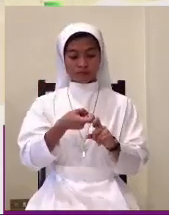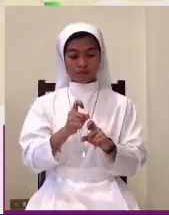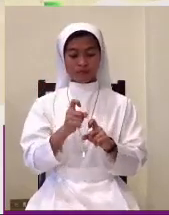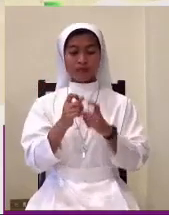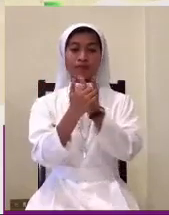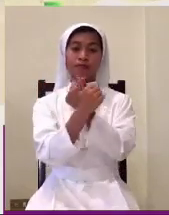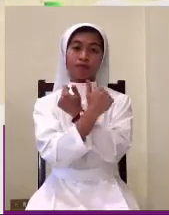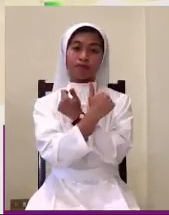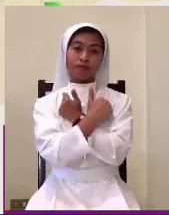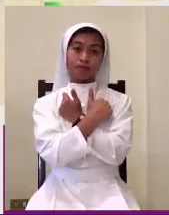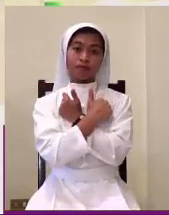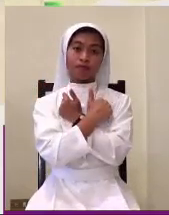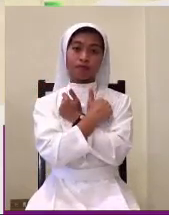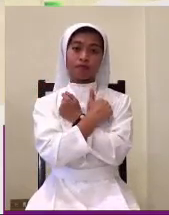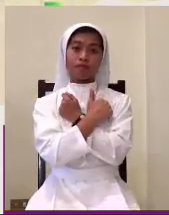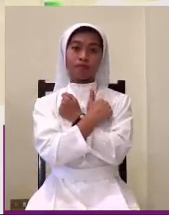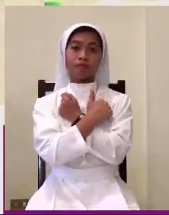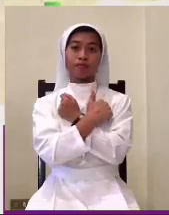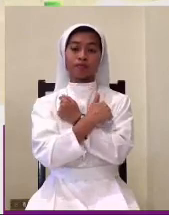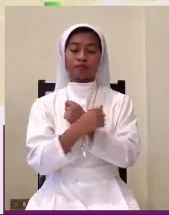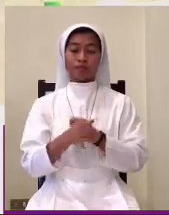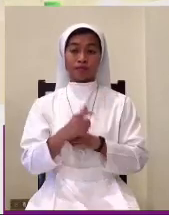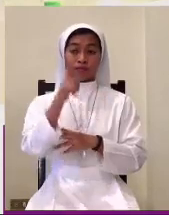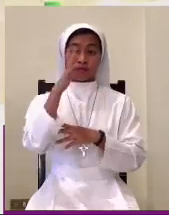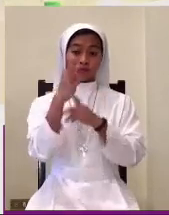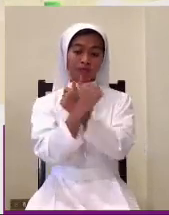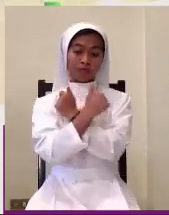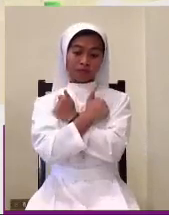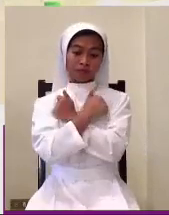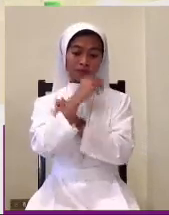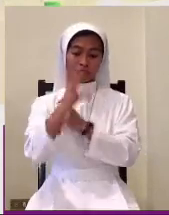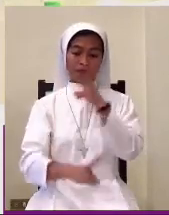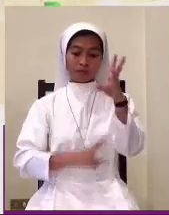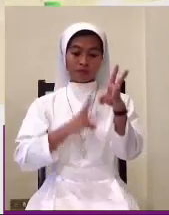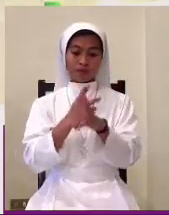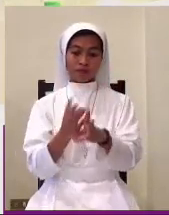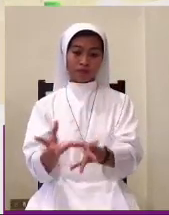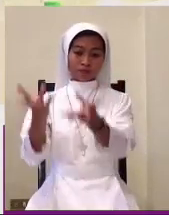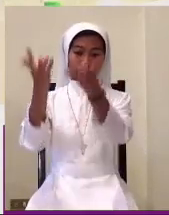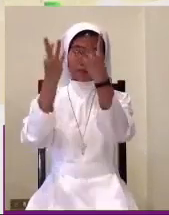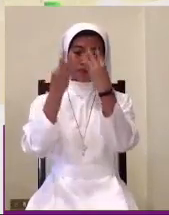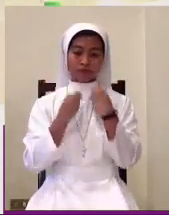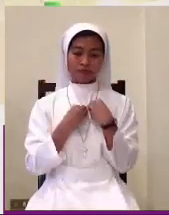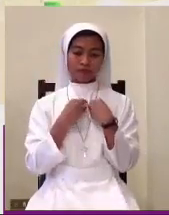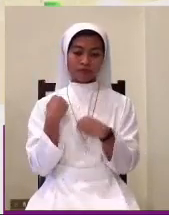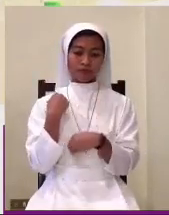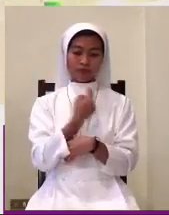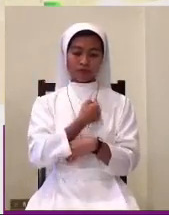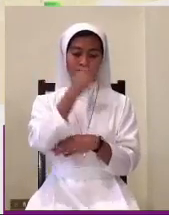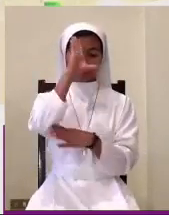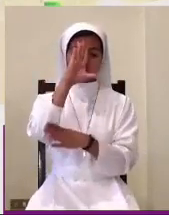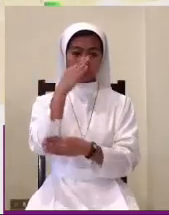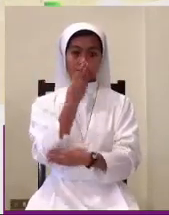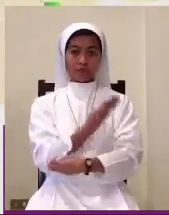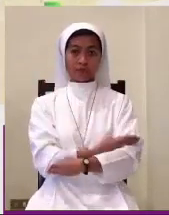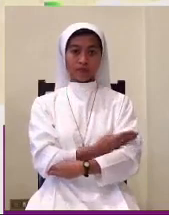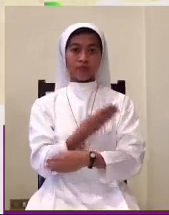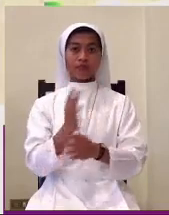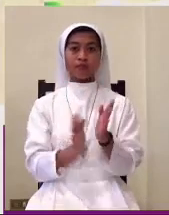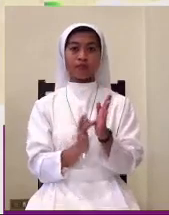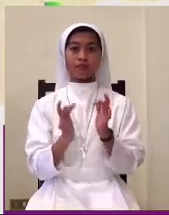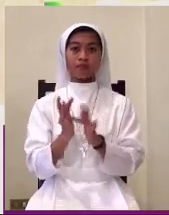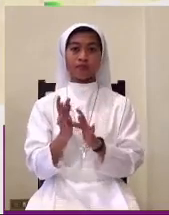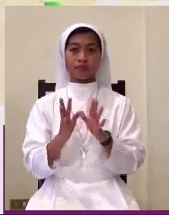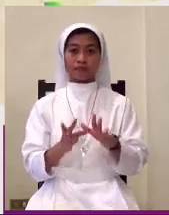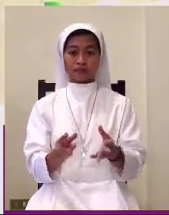loves the world that he gave us his son Jesus. And when we were baptized, God gave us the gift of faith,